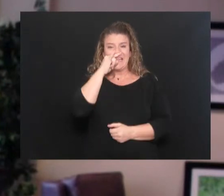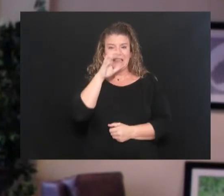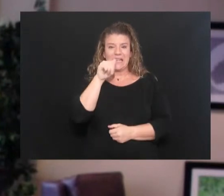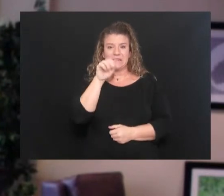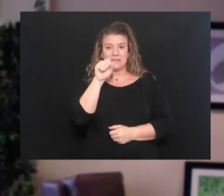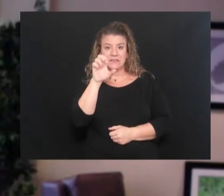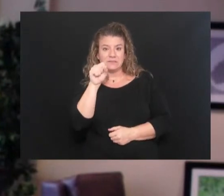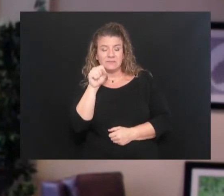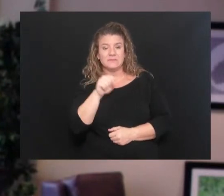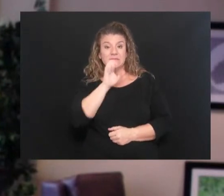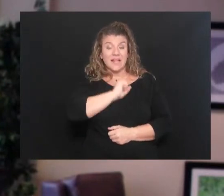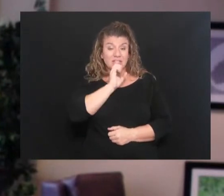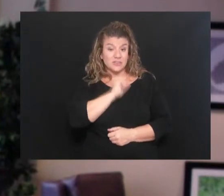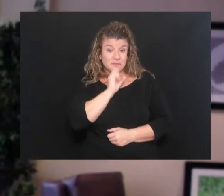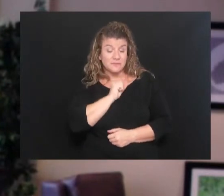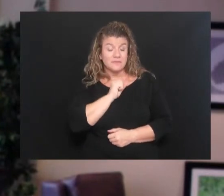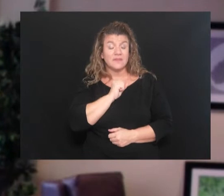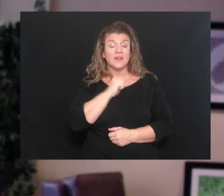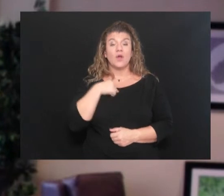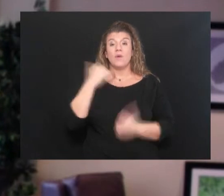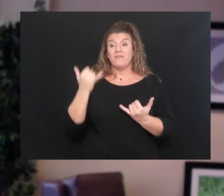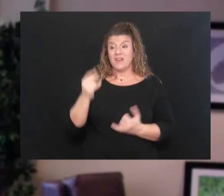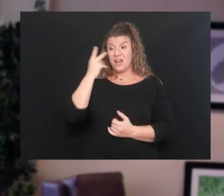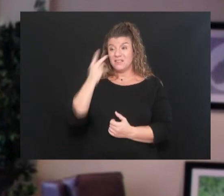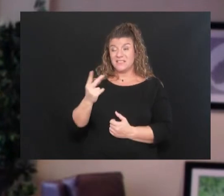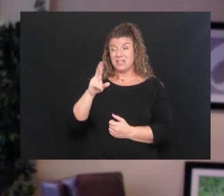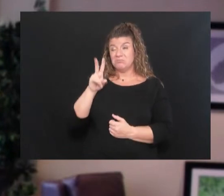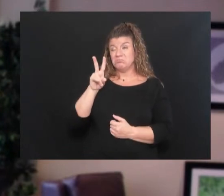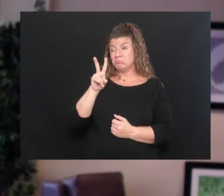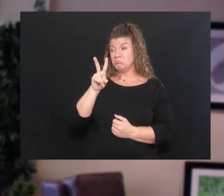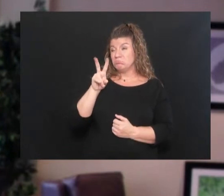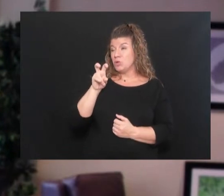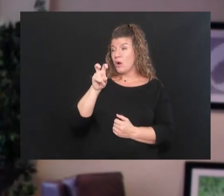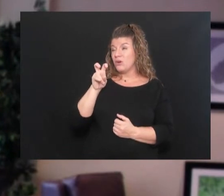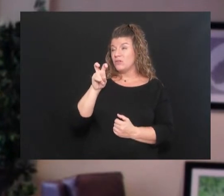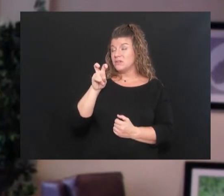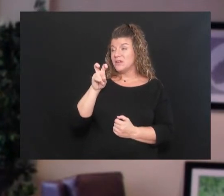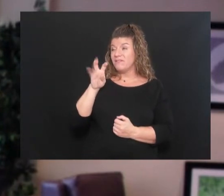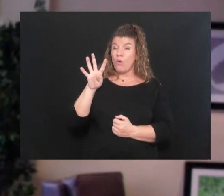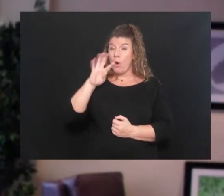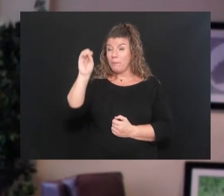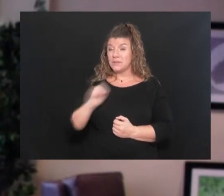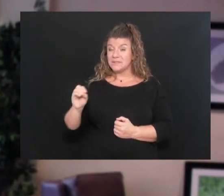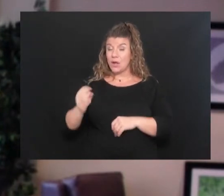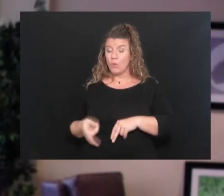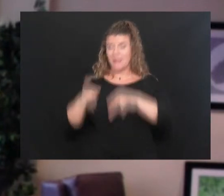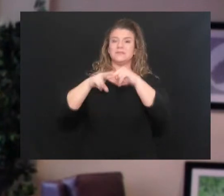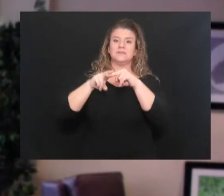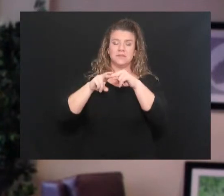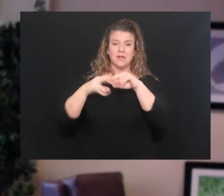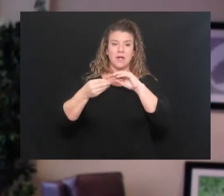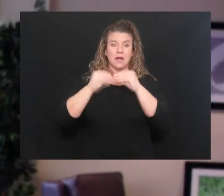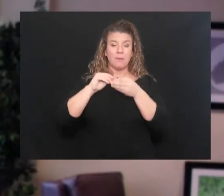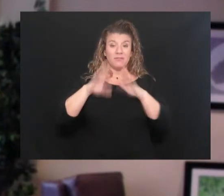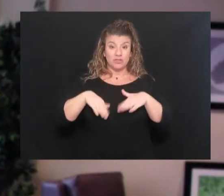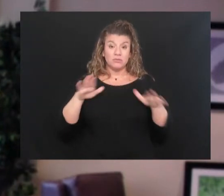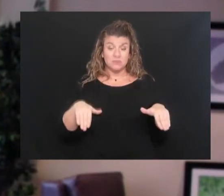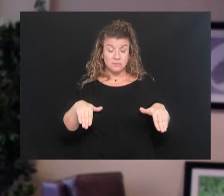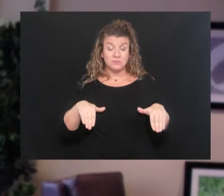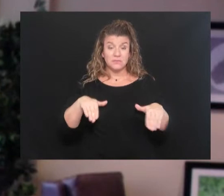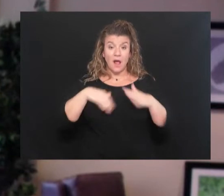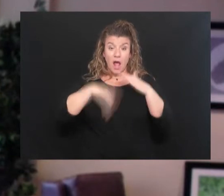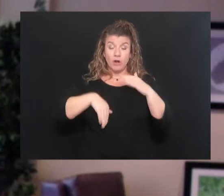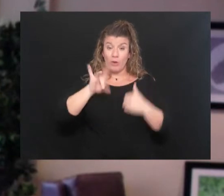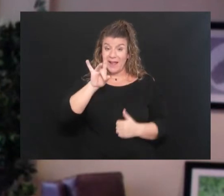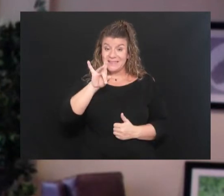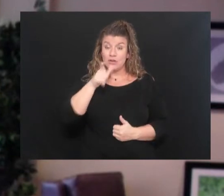aged people. We have seen about a 254% or more rise in the number of children 0 to 18